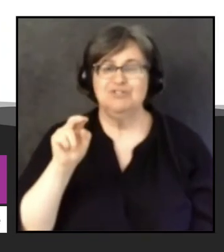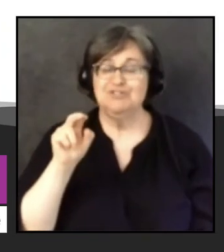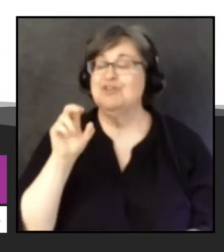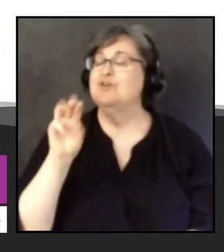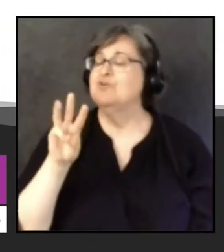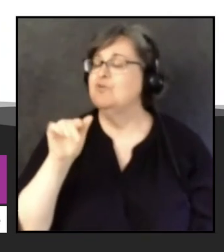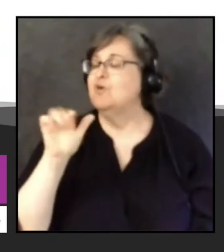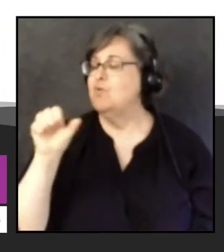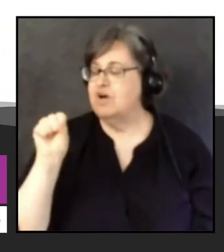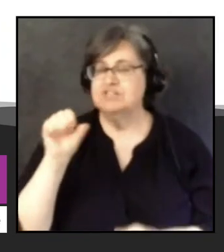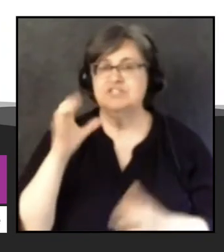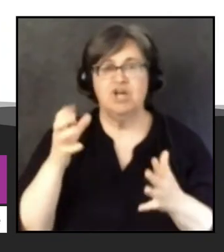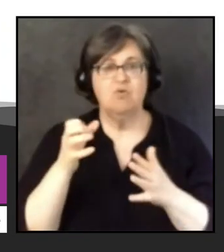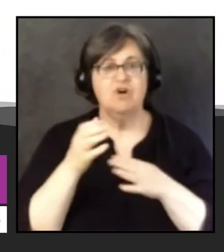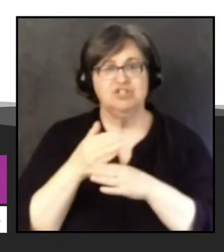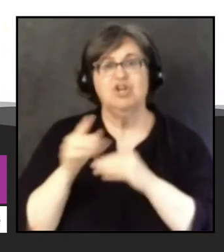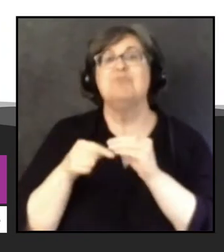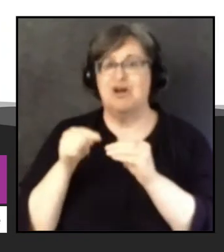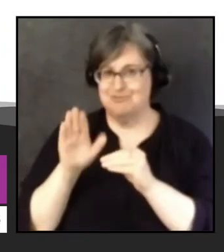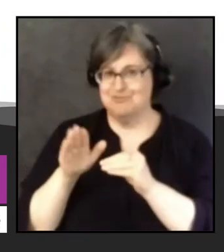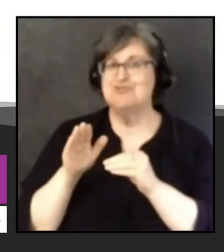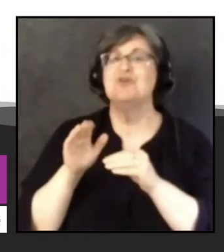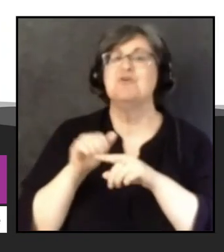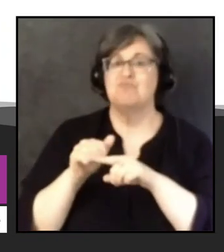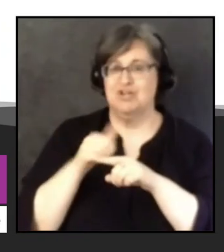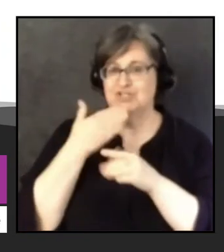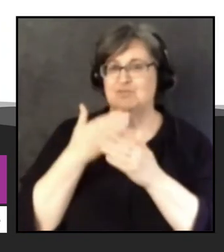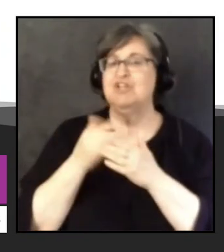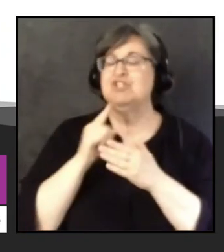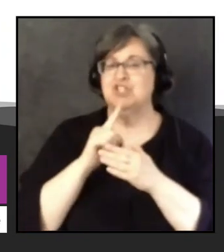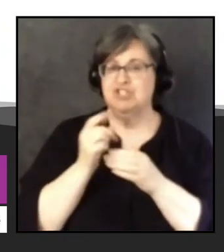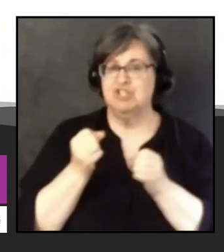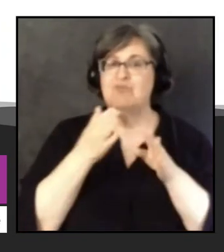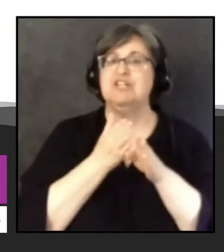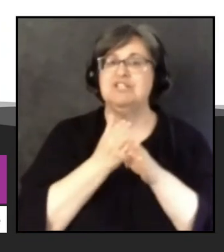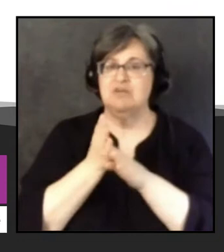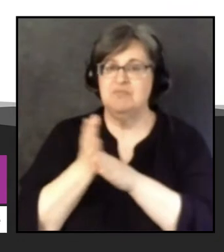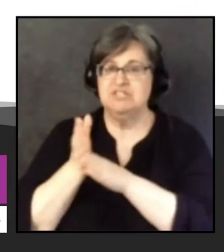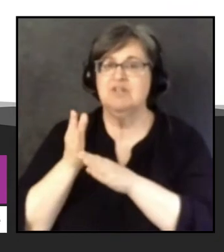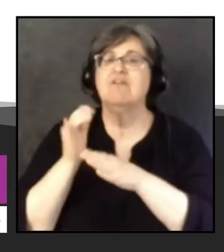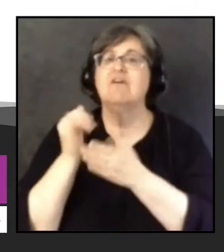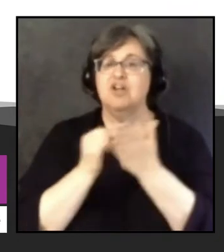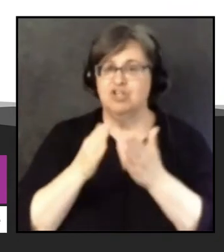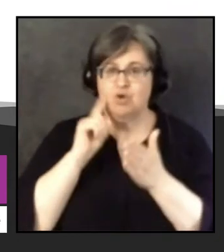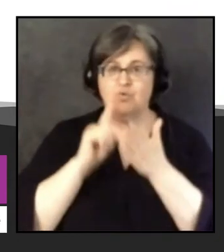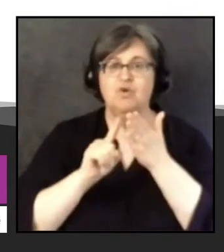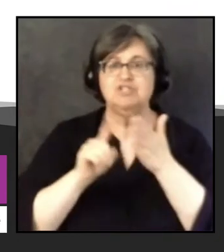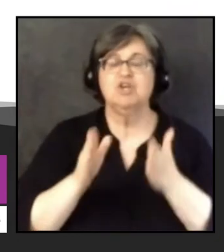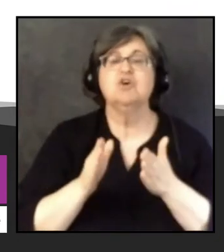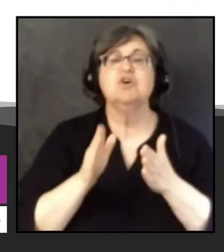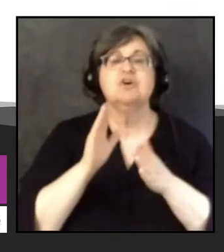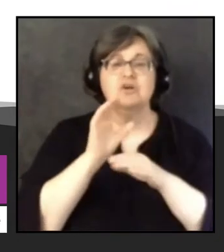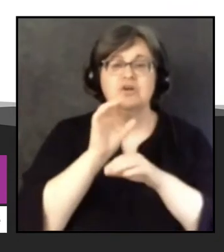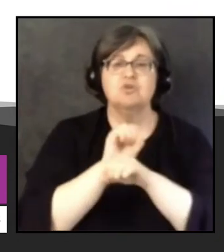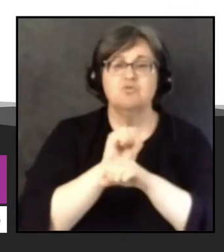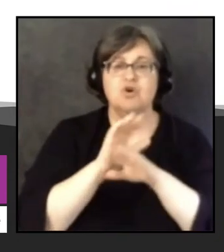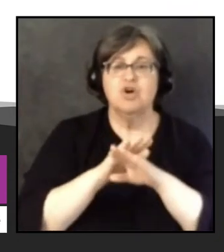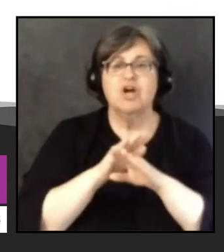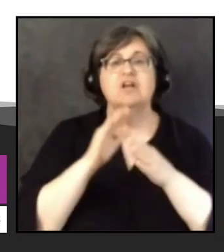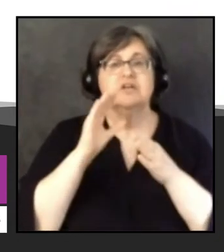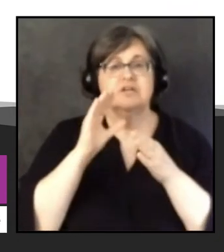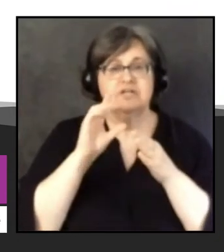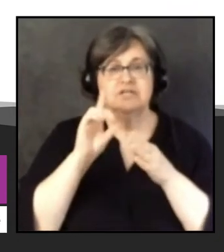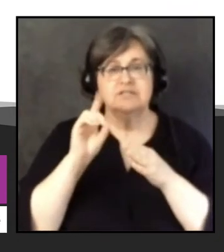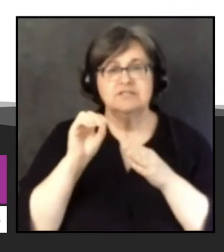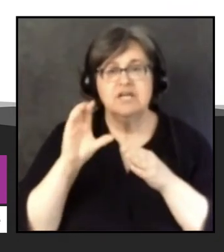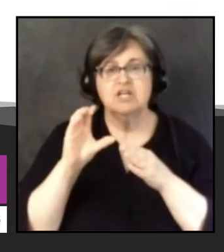us, I want to share a little bit about her practice as well. She's a multidisciplinary artist and researcher whose work documents the experience and